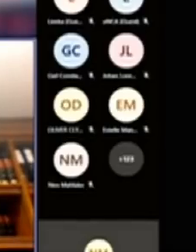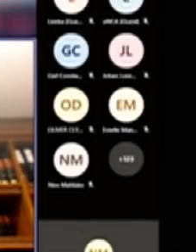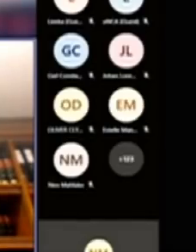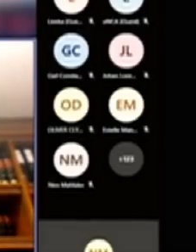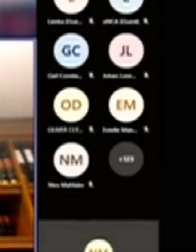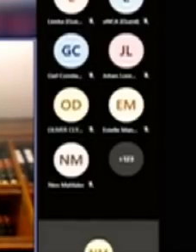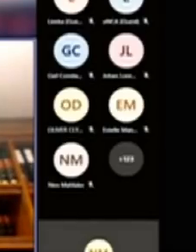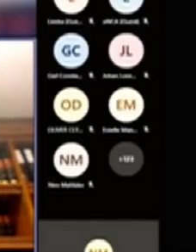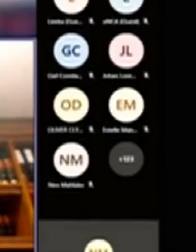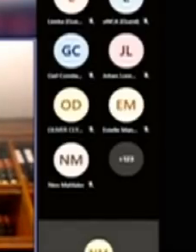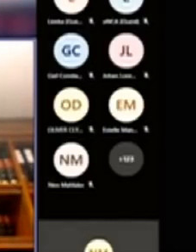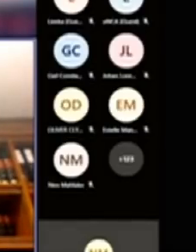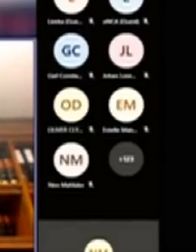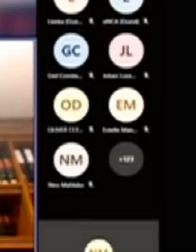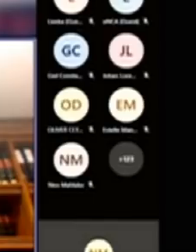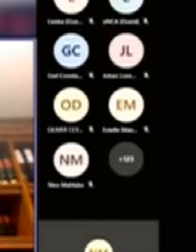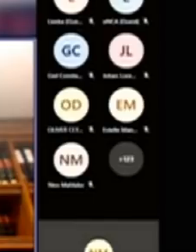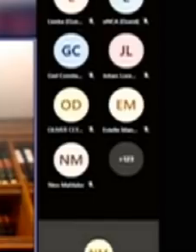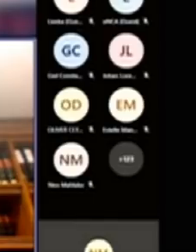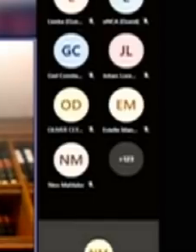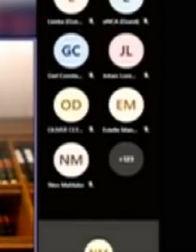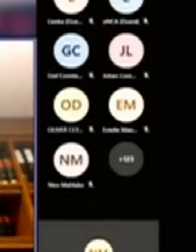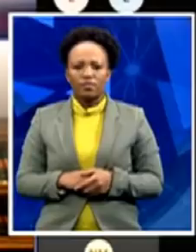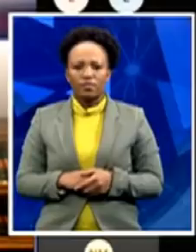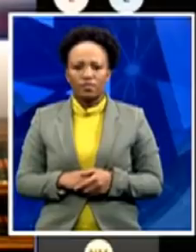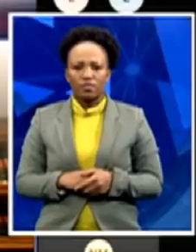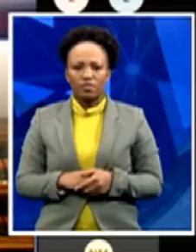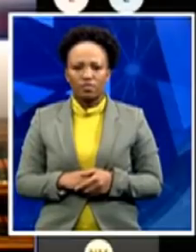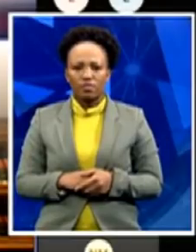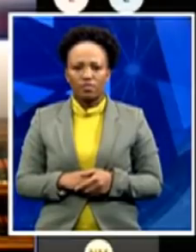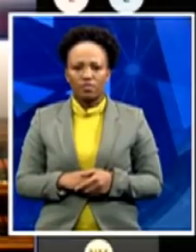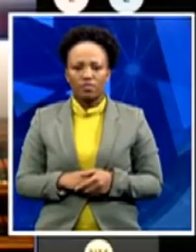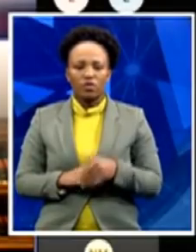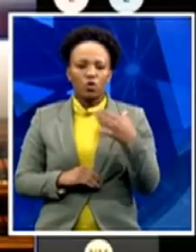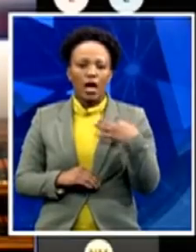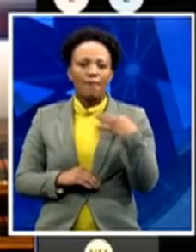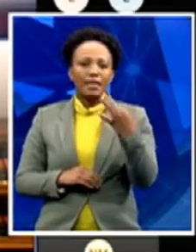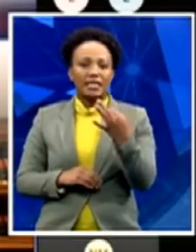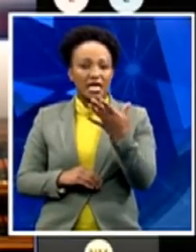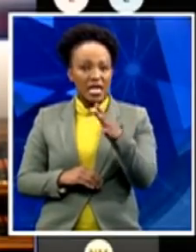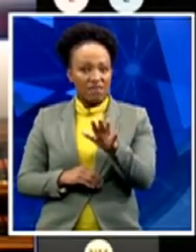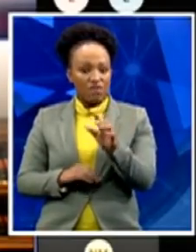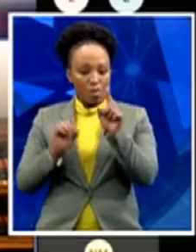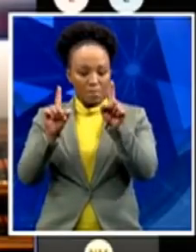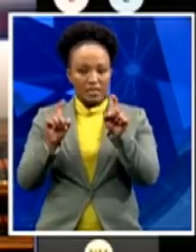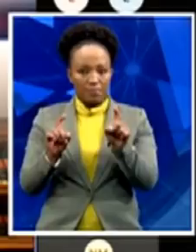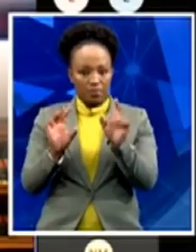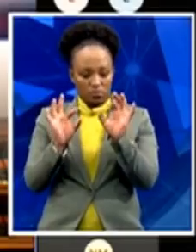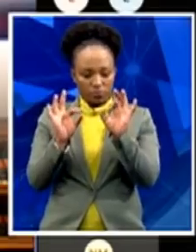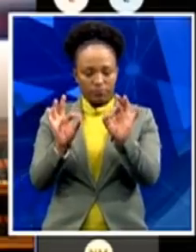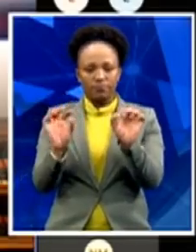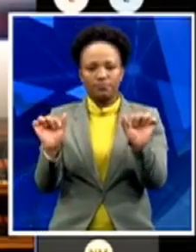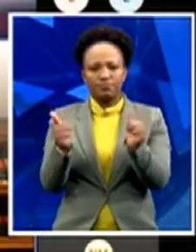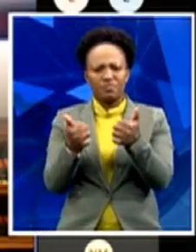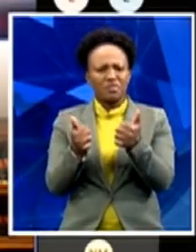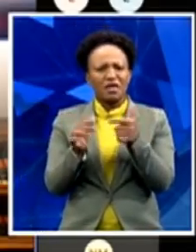If this indeed is an application brought as a matter of principle, then there is no explanation why it was not brought earlier.